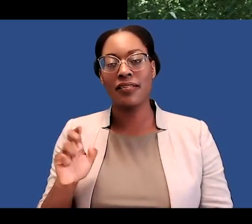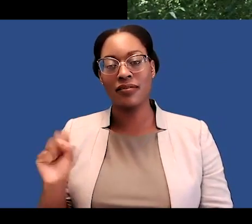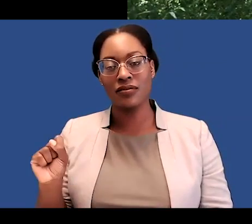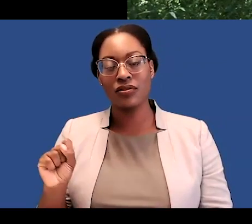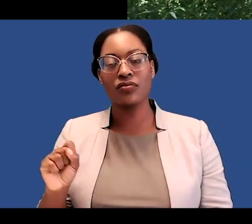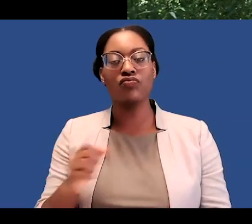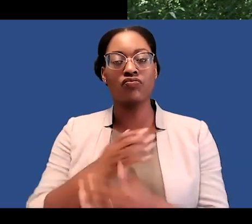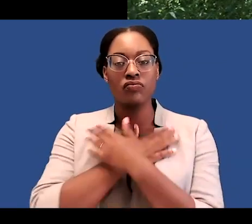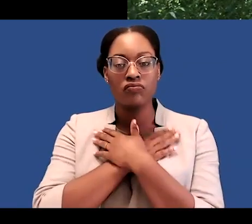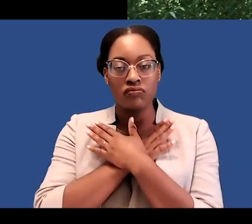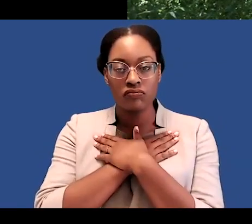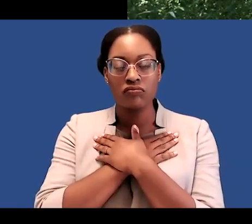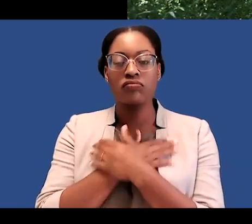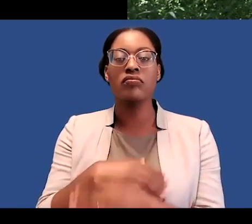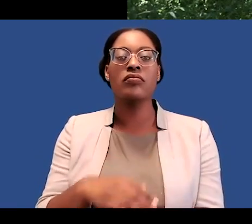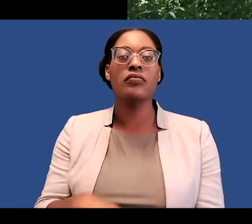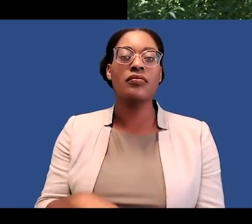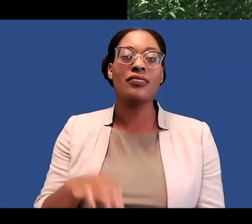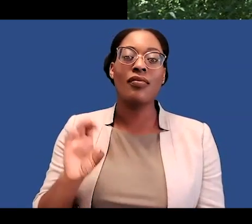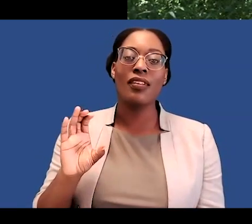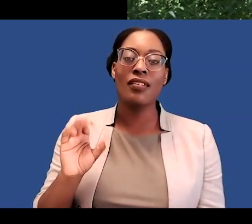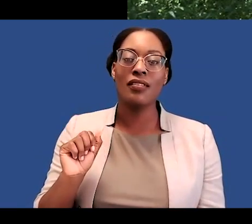Relax the calves and the knees.